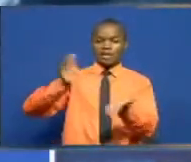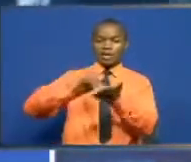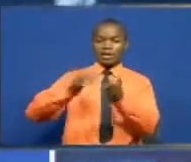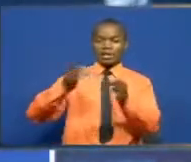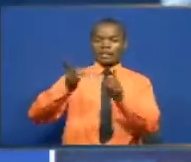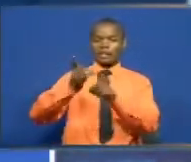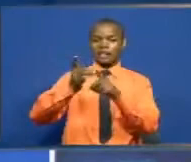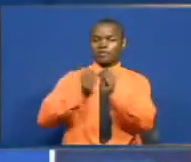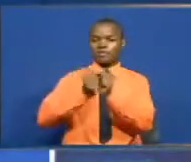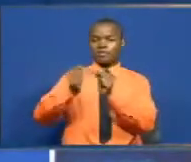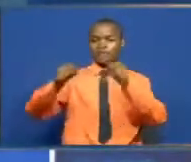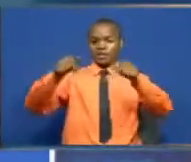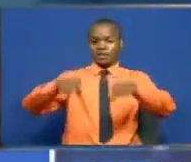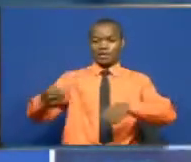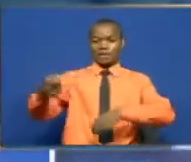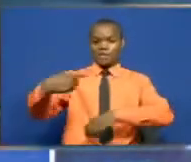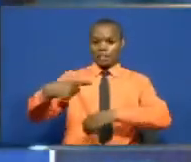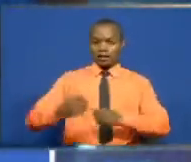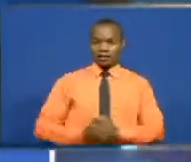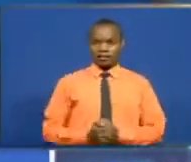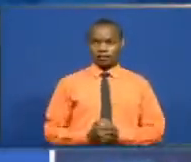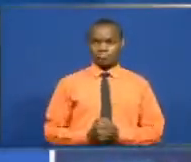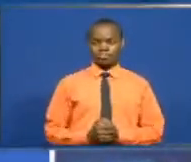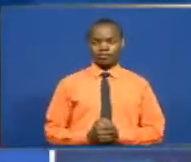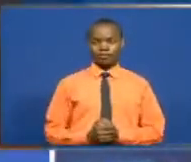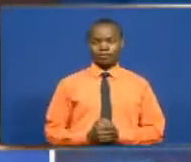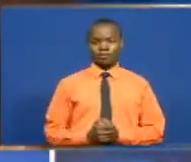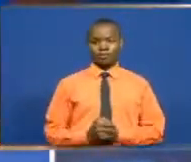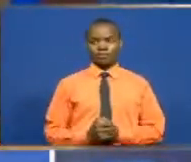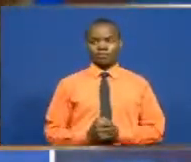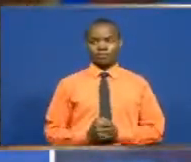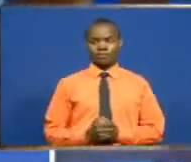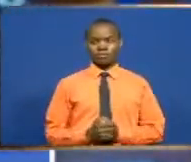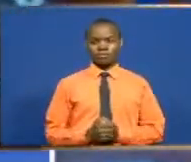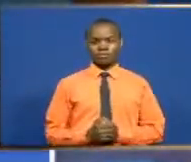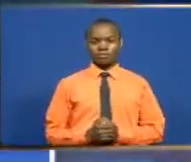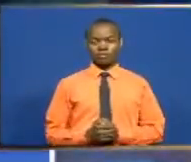December. For Channel One News, I'm Serafina Robbie.